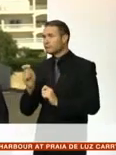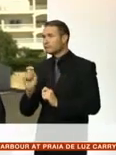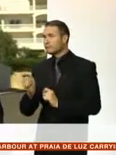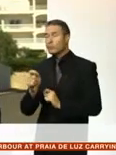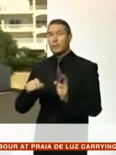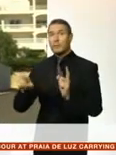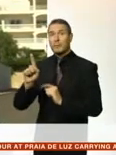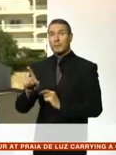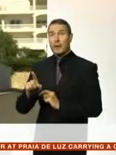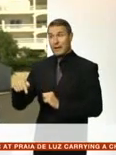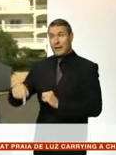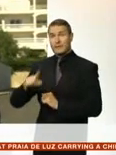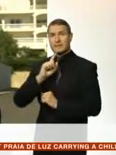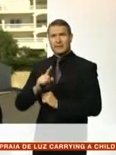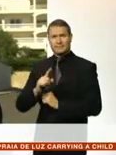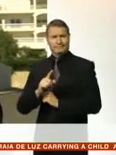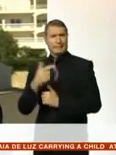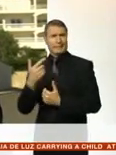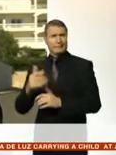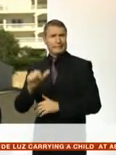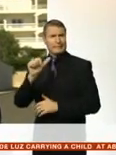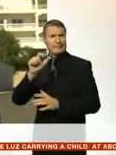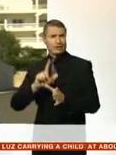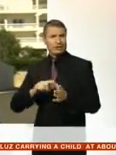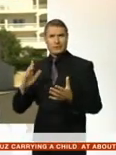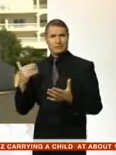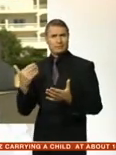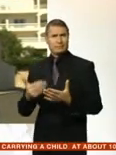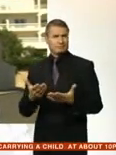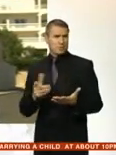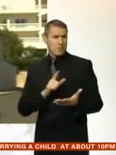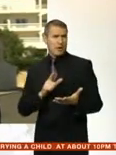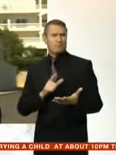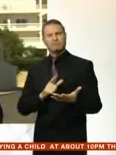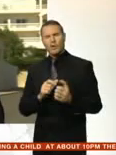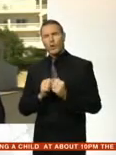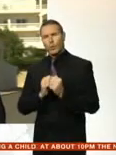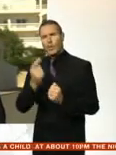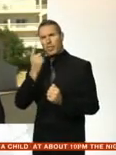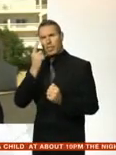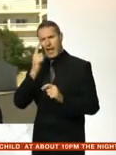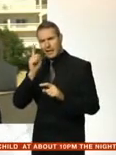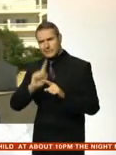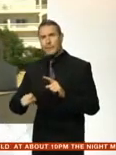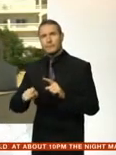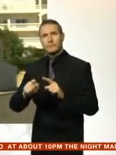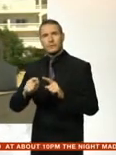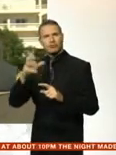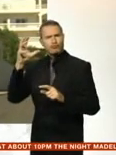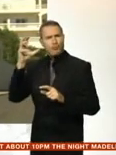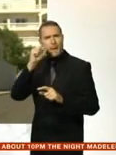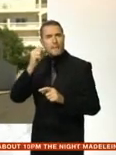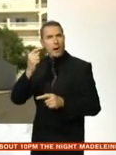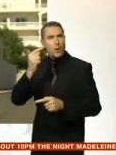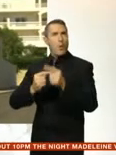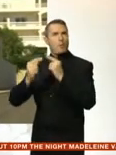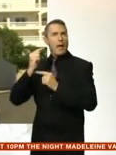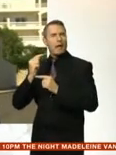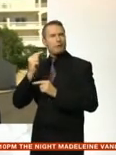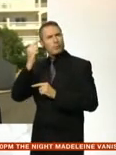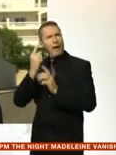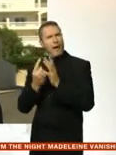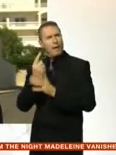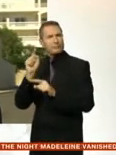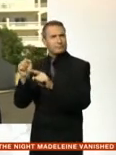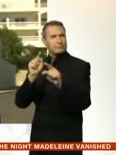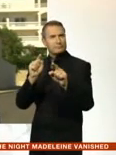they say, you know, it's been 6 years, but why not? It's worth attempting to get people to trawl back through their memories and see what they